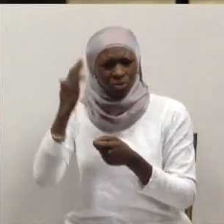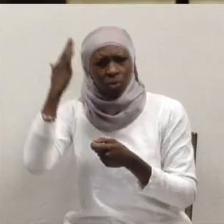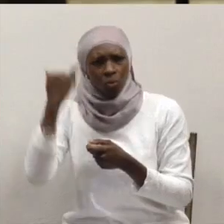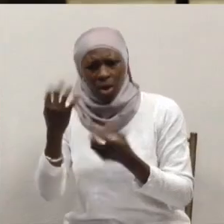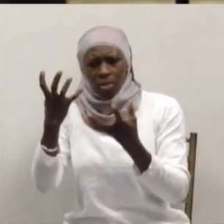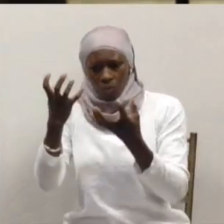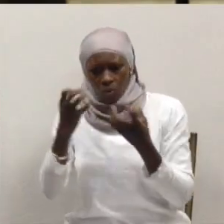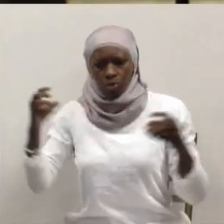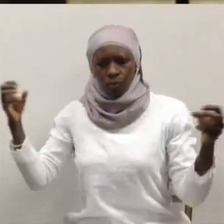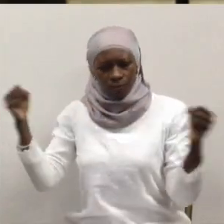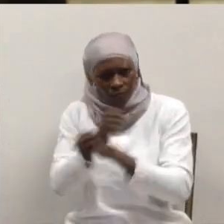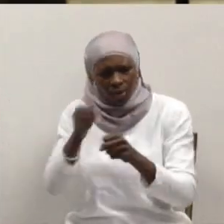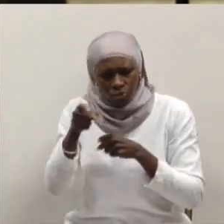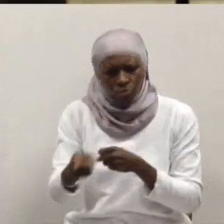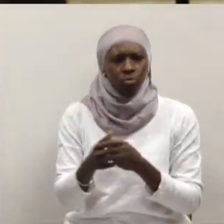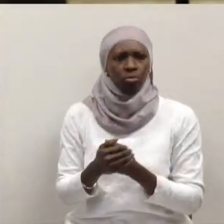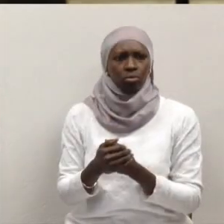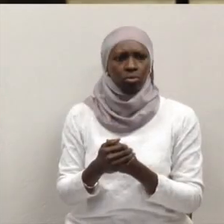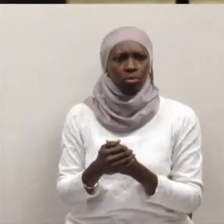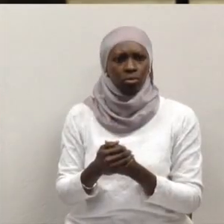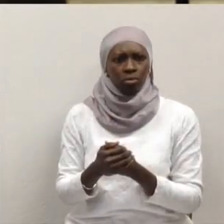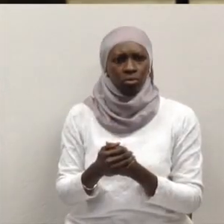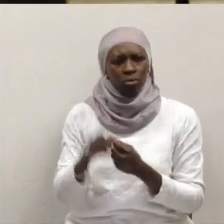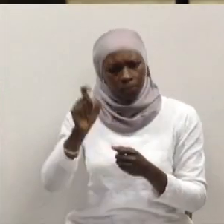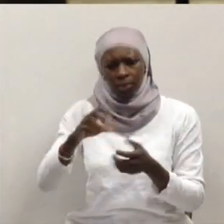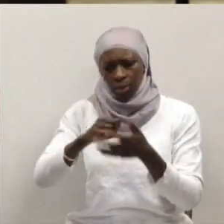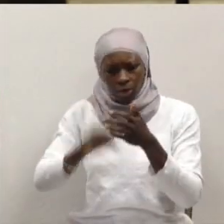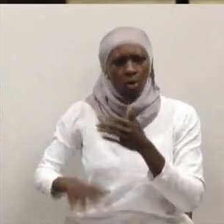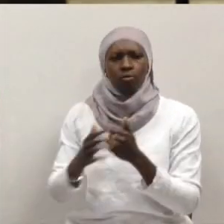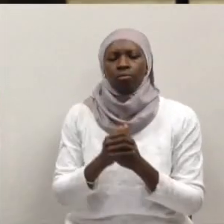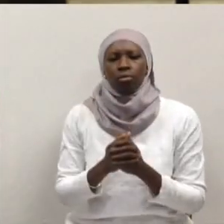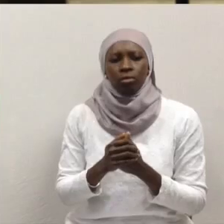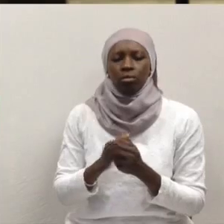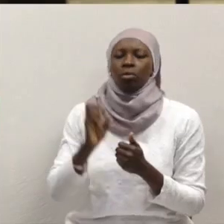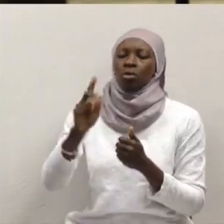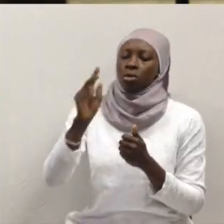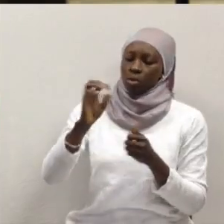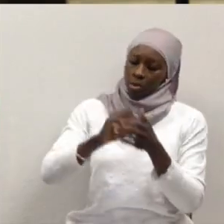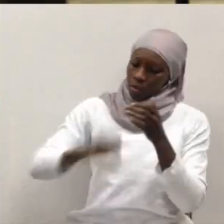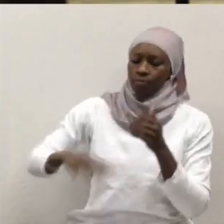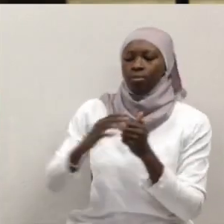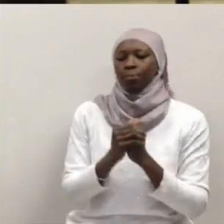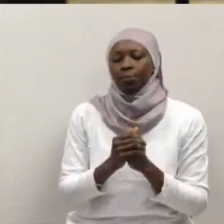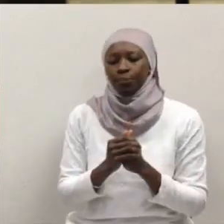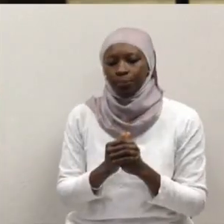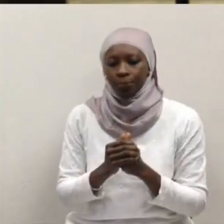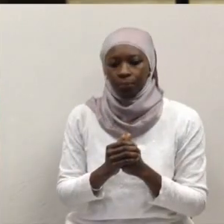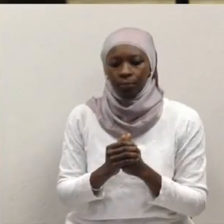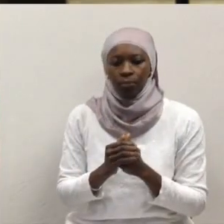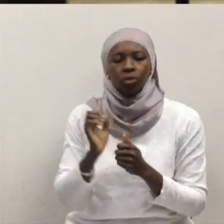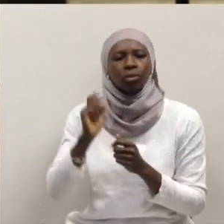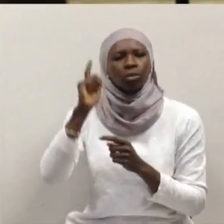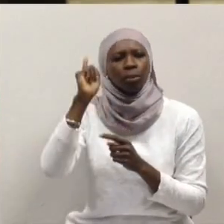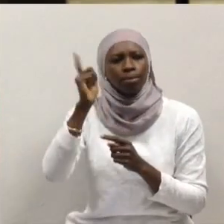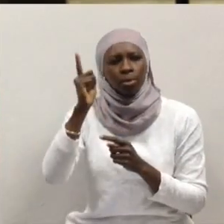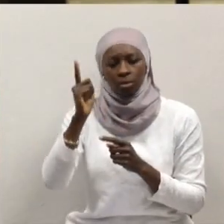refused. He felt it's too ominous to give up this for the mushriks no matter what. But at the